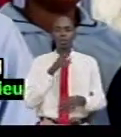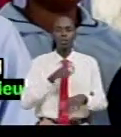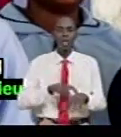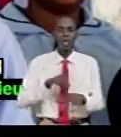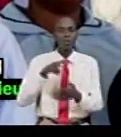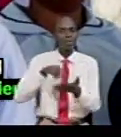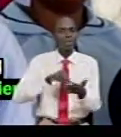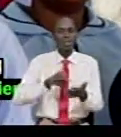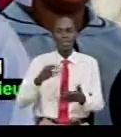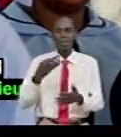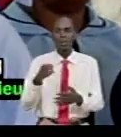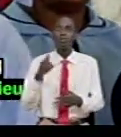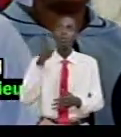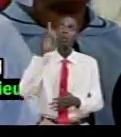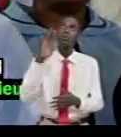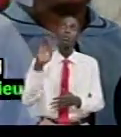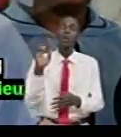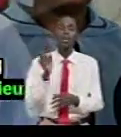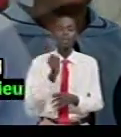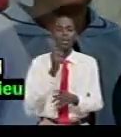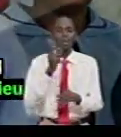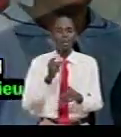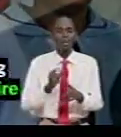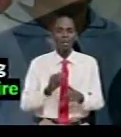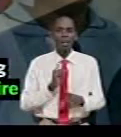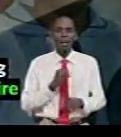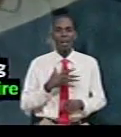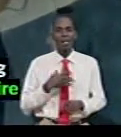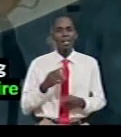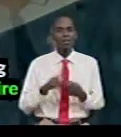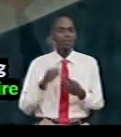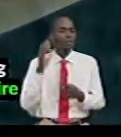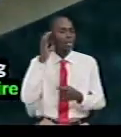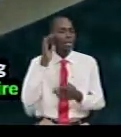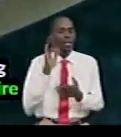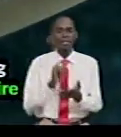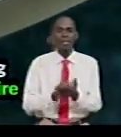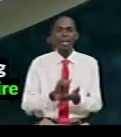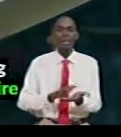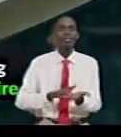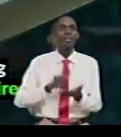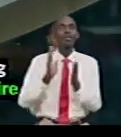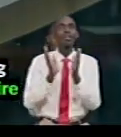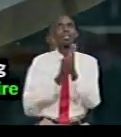like the old time reading of God's word. I like to hear